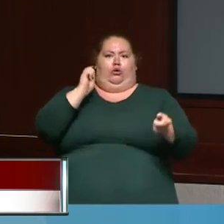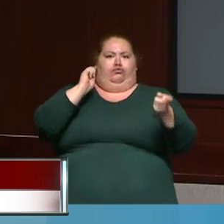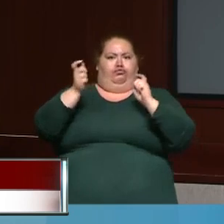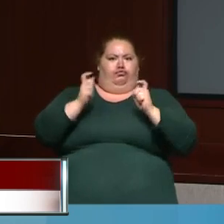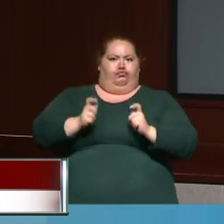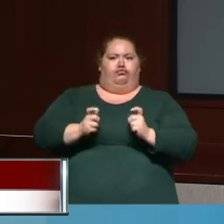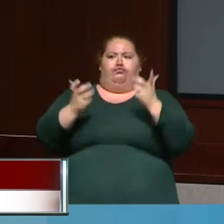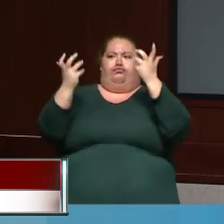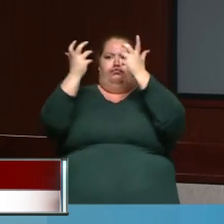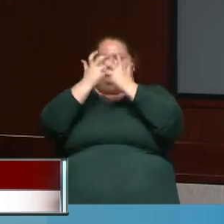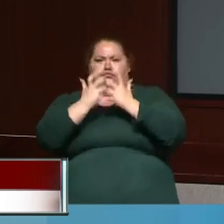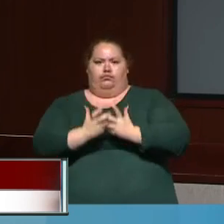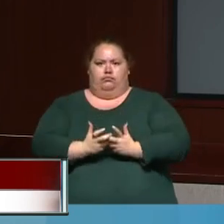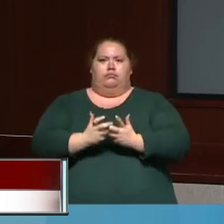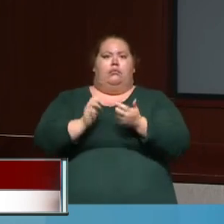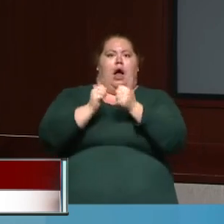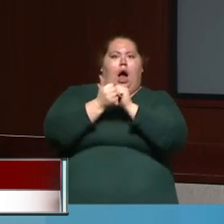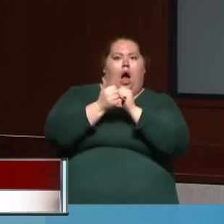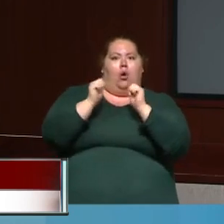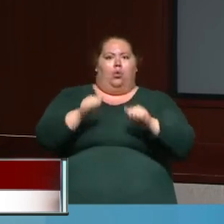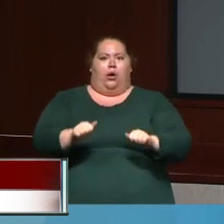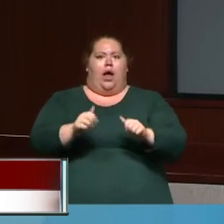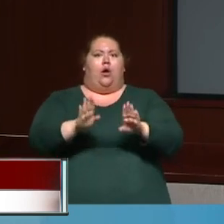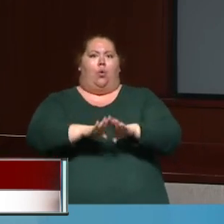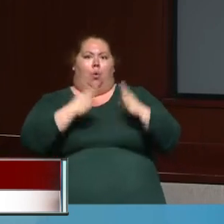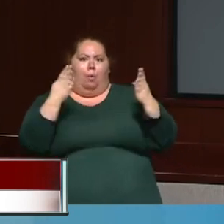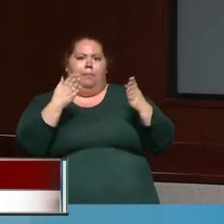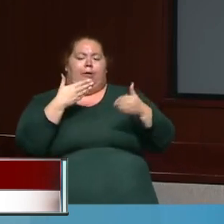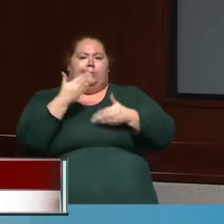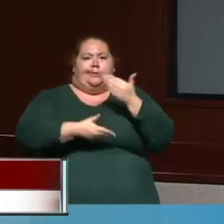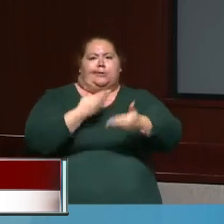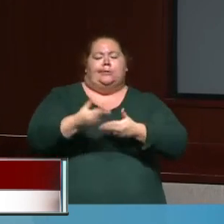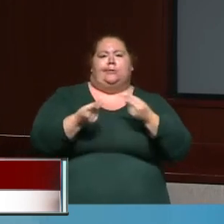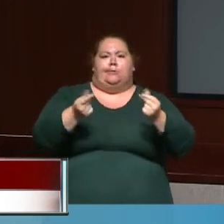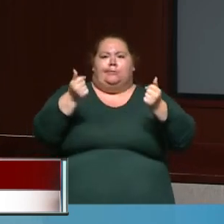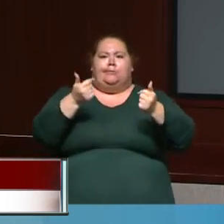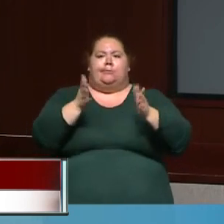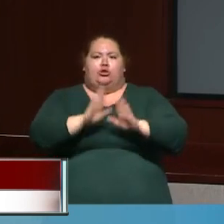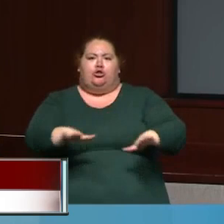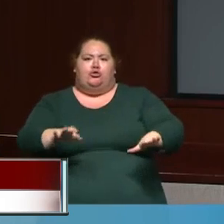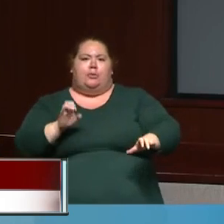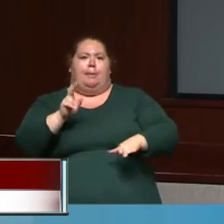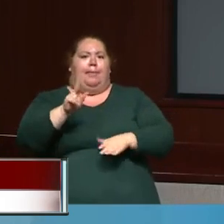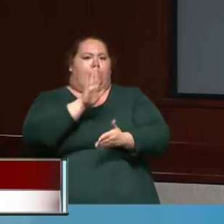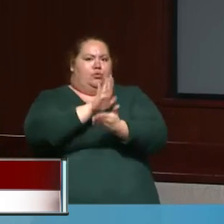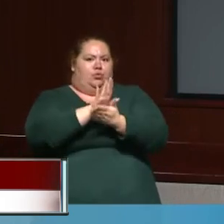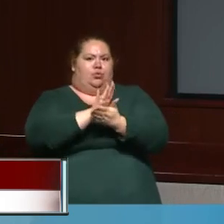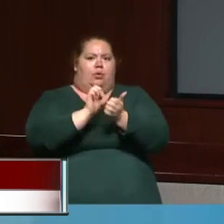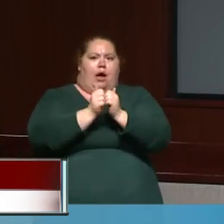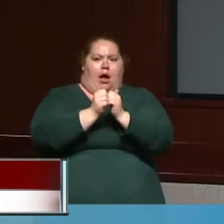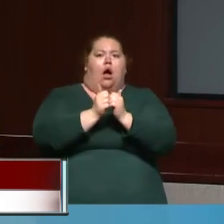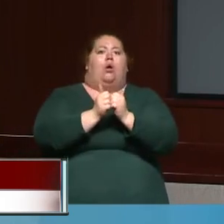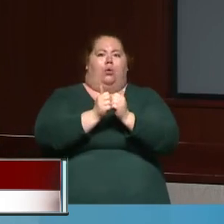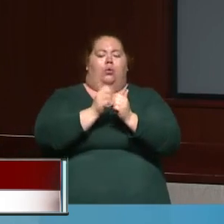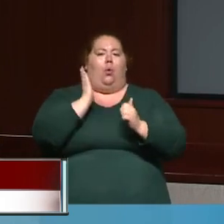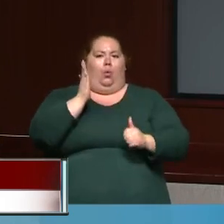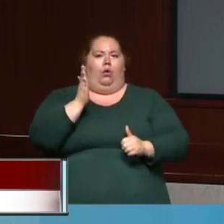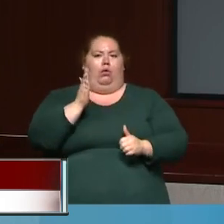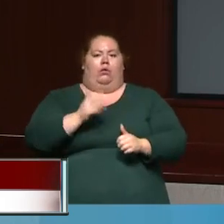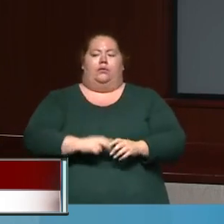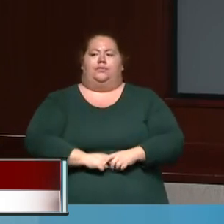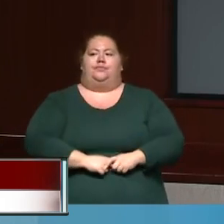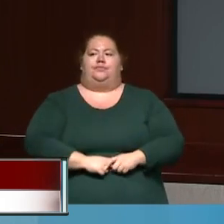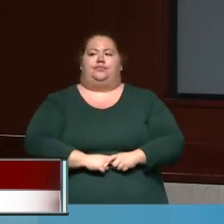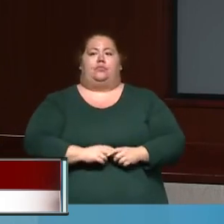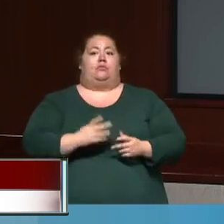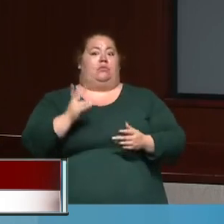all we can to get our businesses open and our kids back in the classroom. We're going to be focused